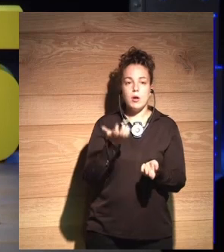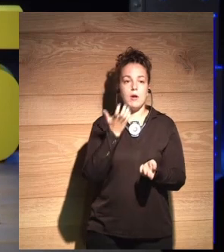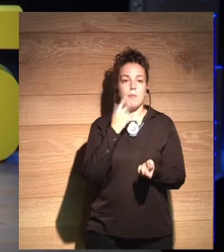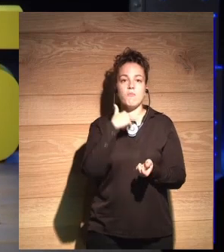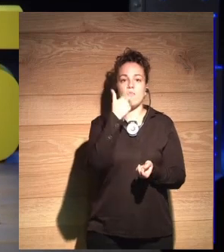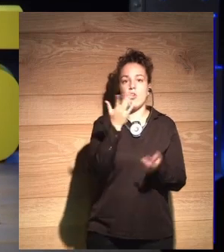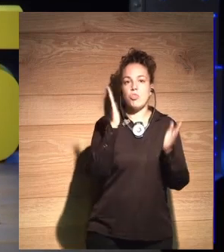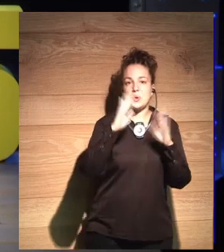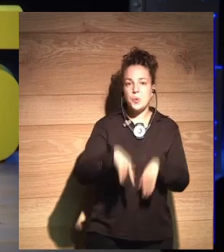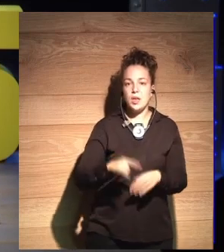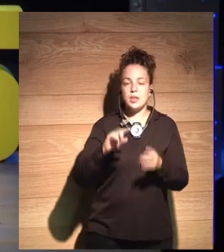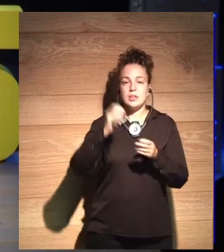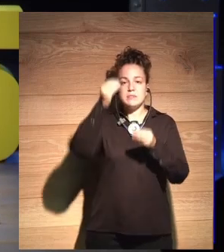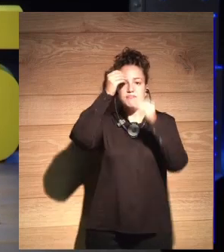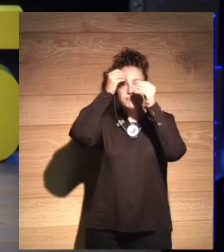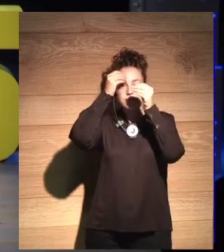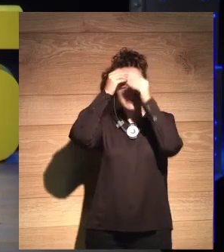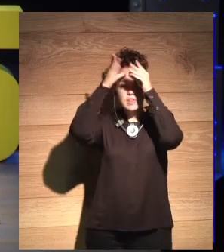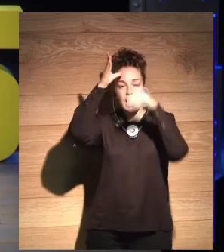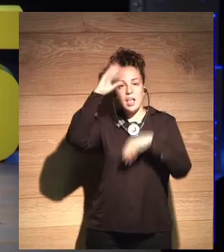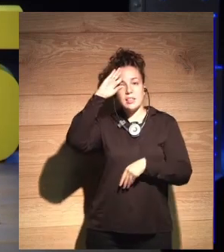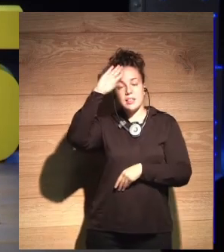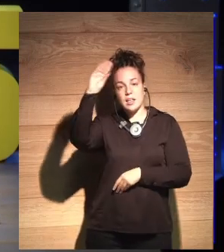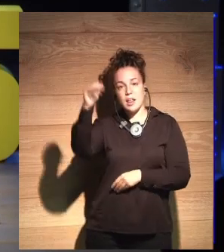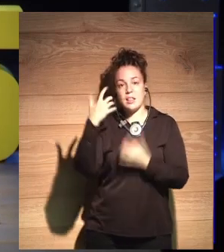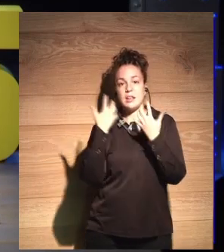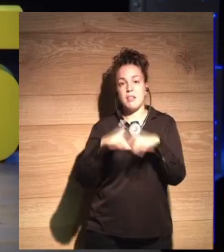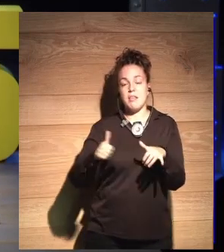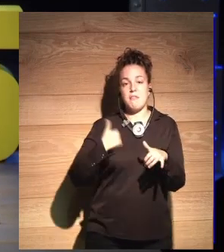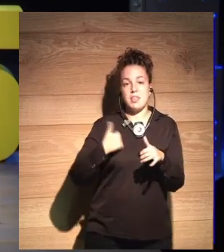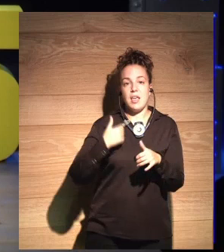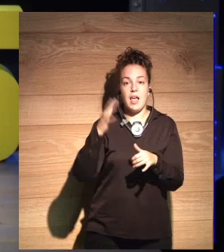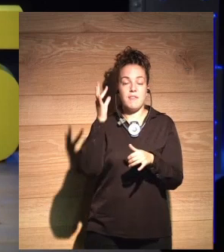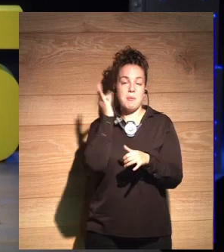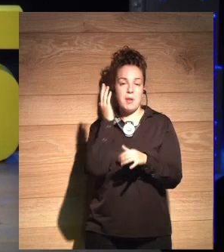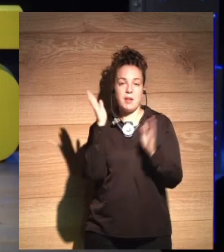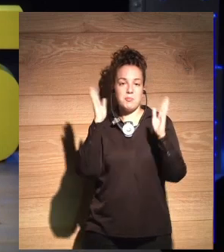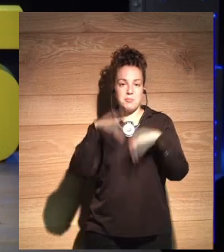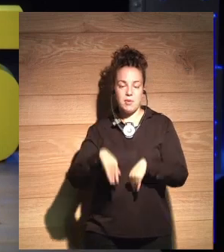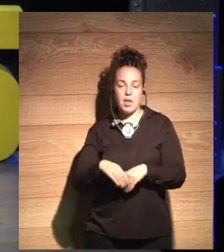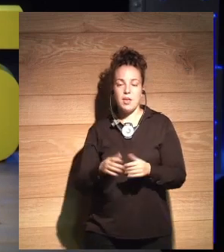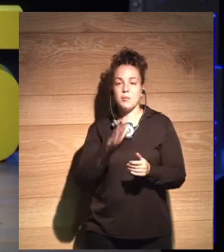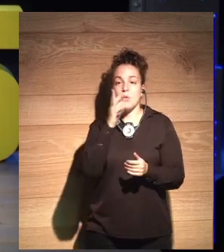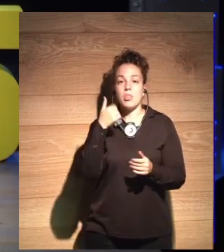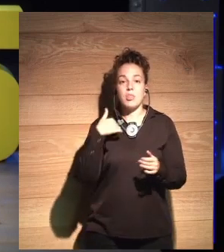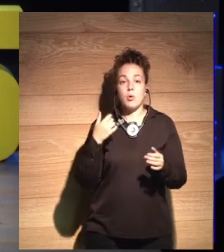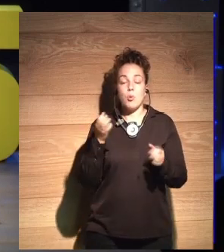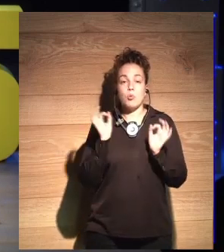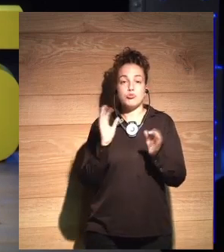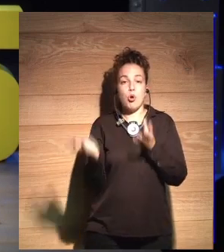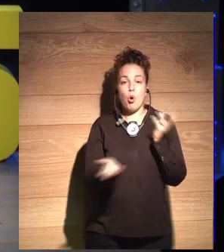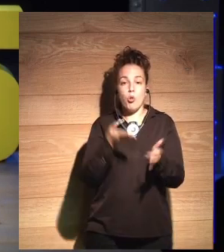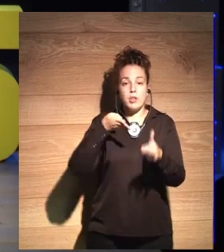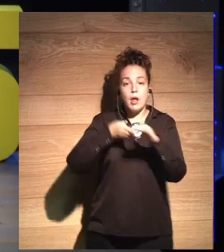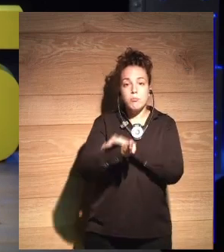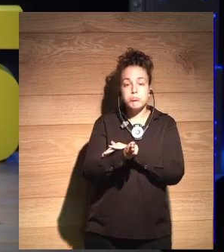telling you the weather report. You walk into your kitchen, which is the time in the morning maybe that you're interested in information, and